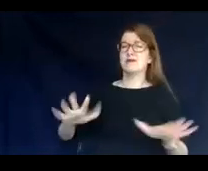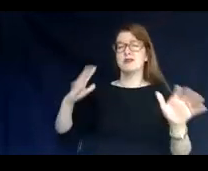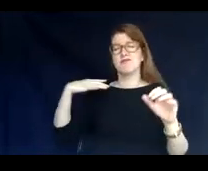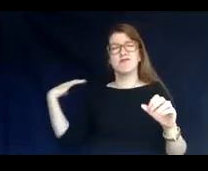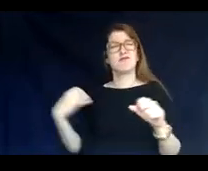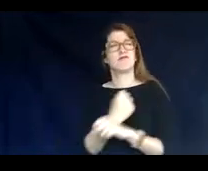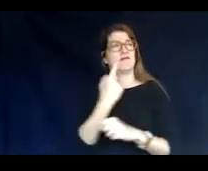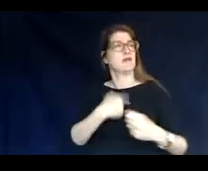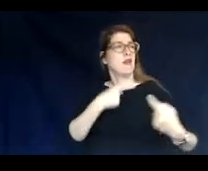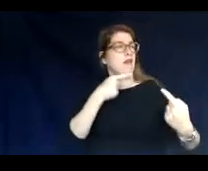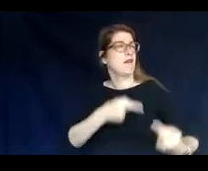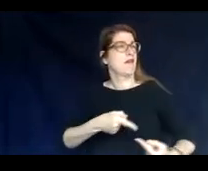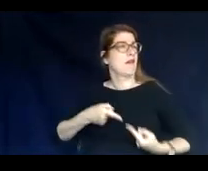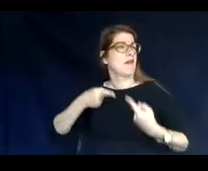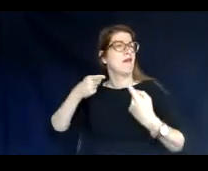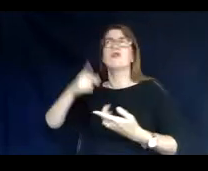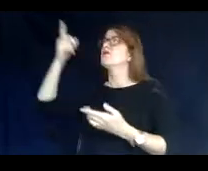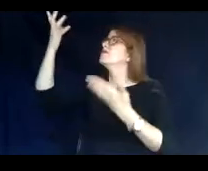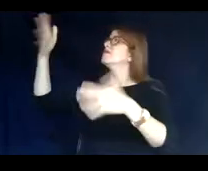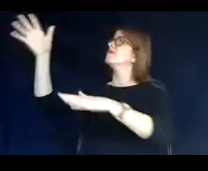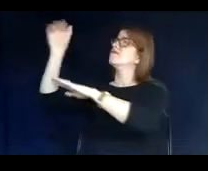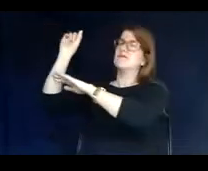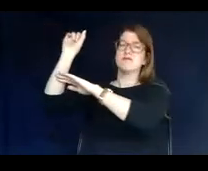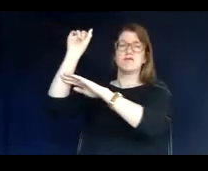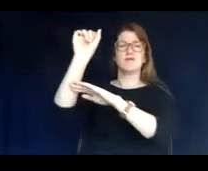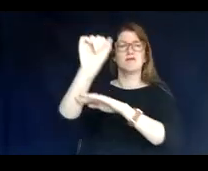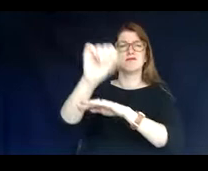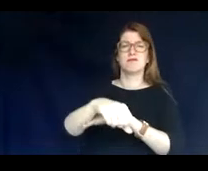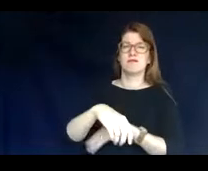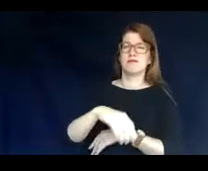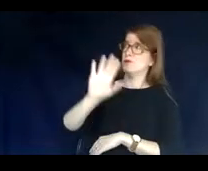war. Your love becomes my